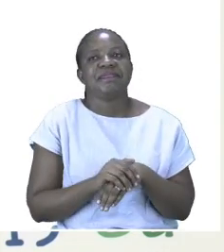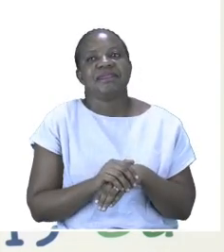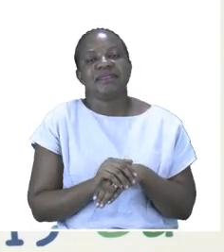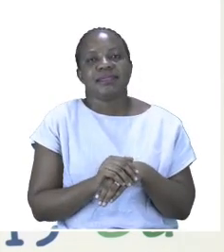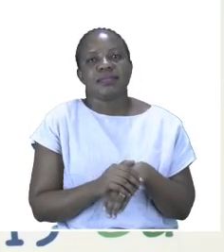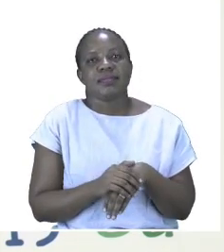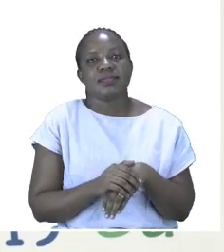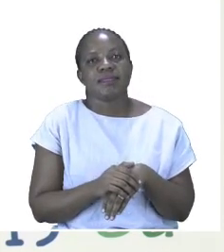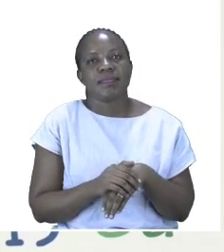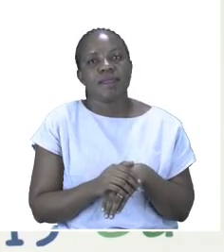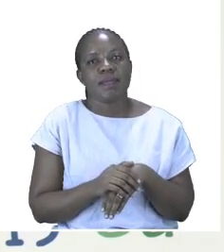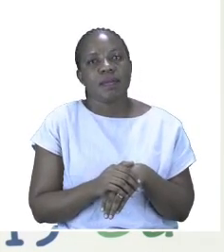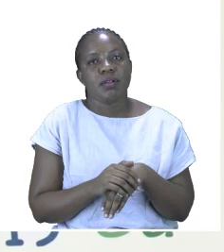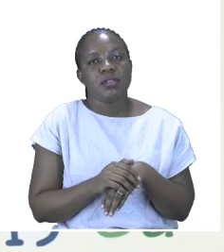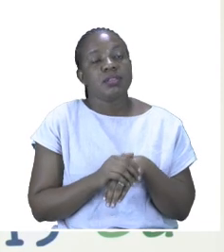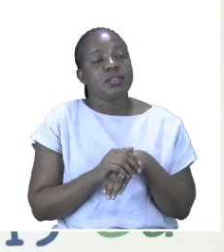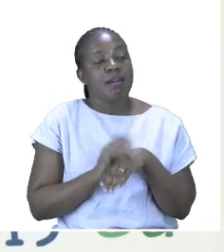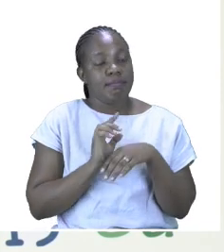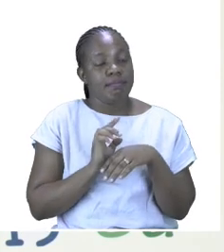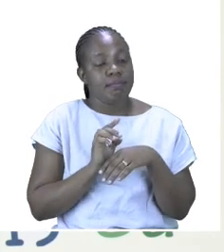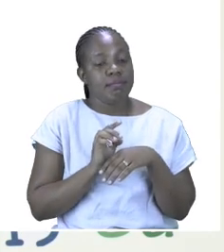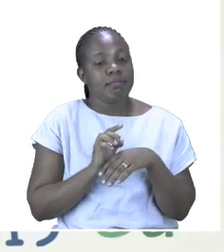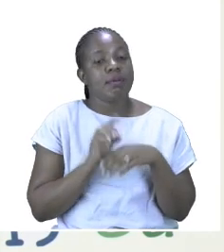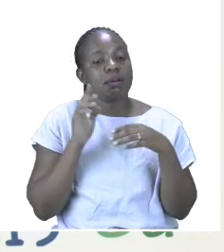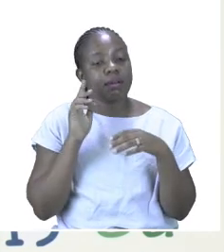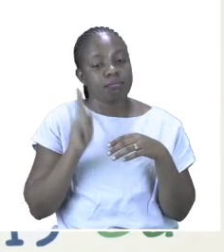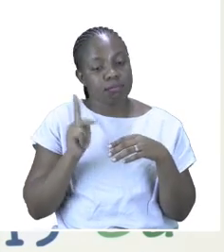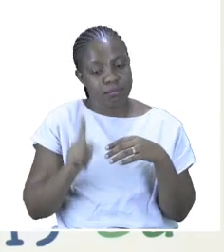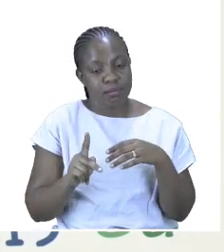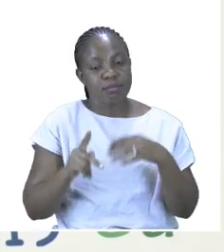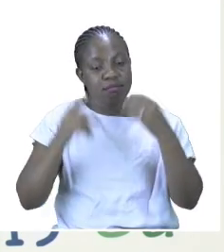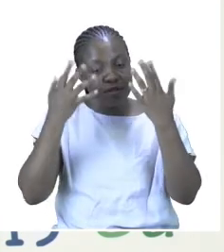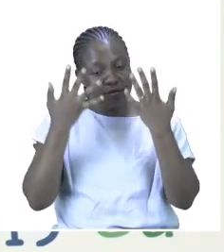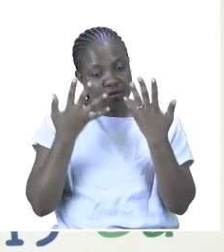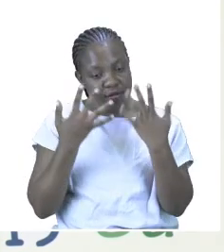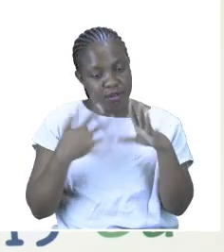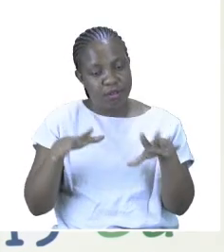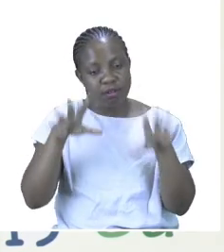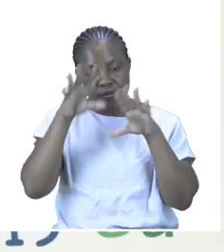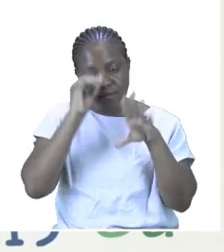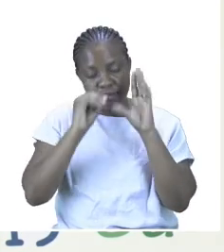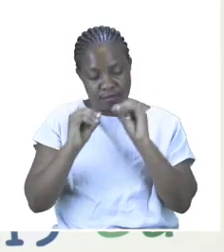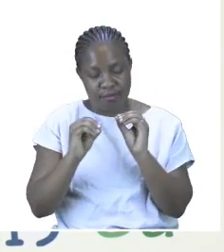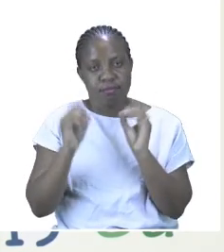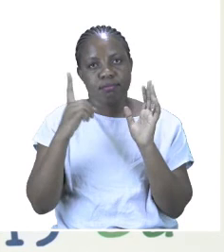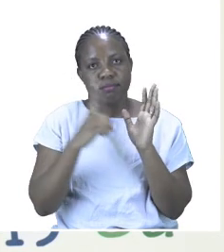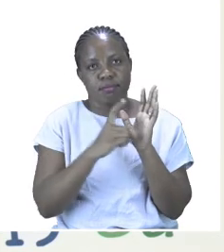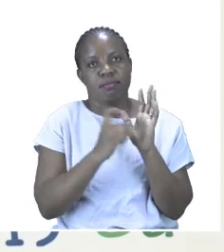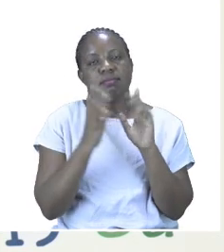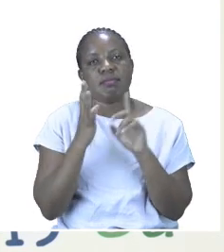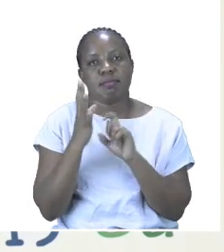we say our goodbye, we must sanitize. Isn't that right, Zoshi? Yes, so